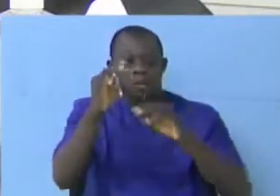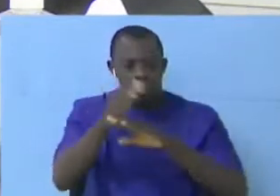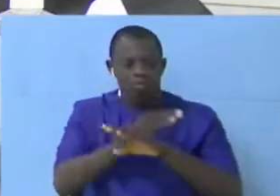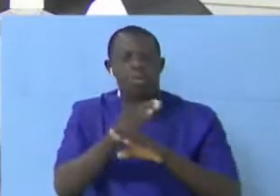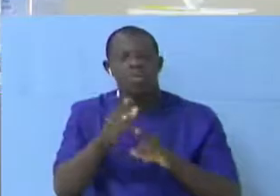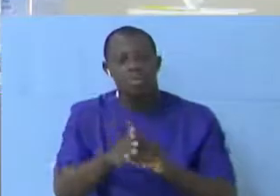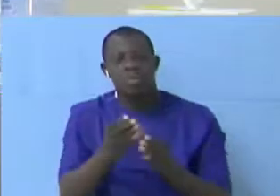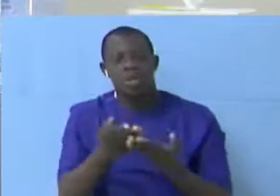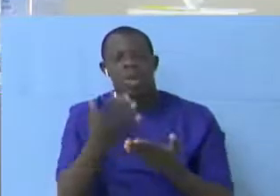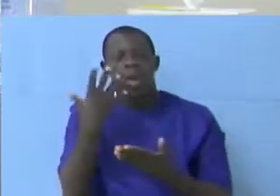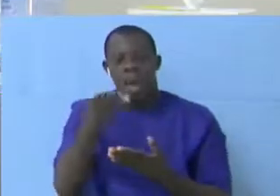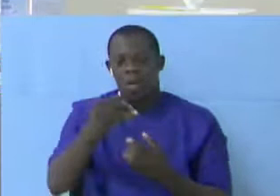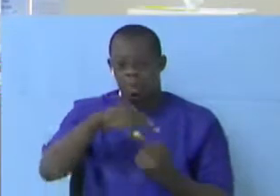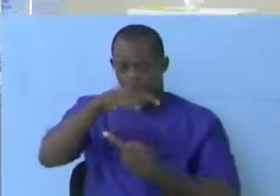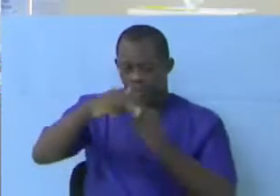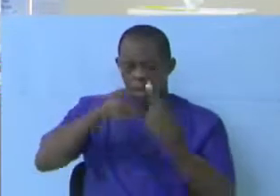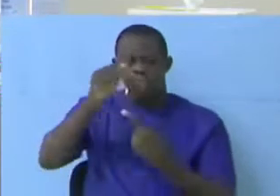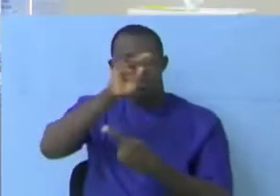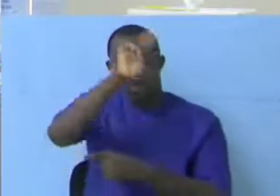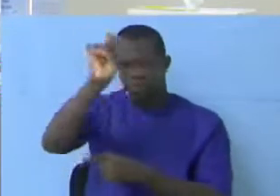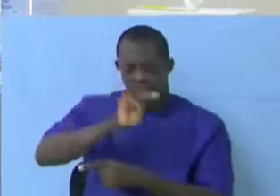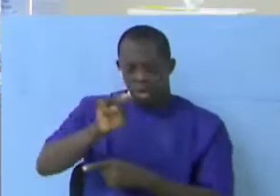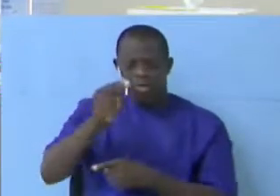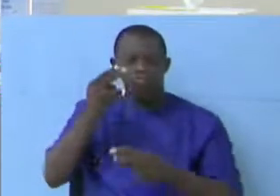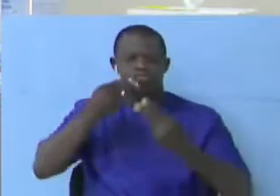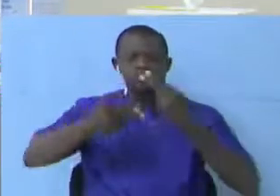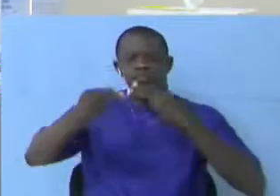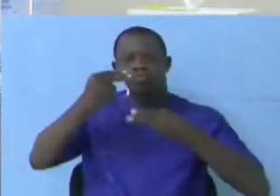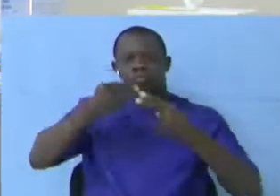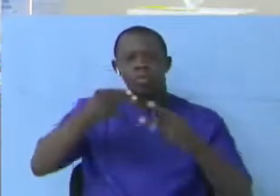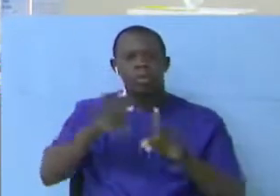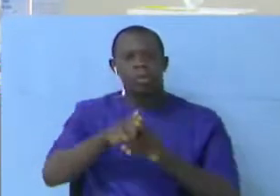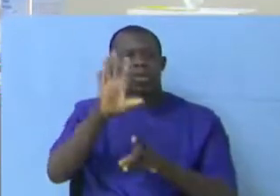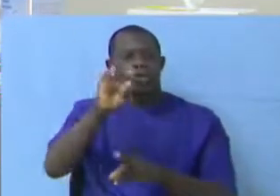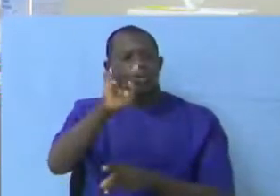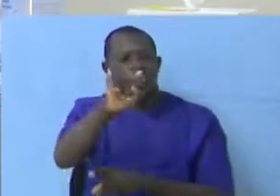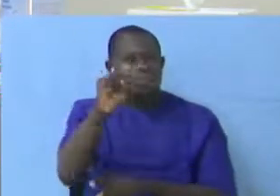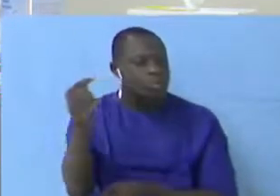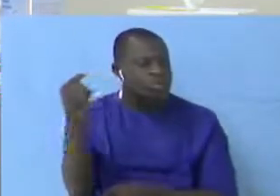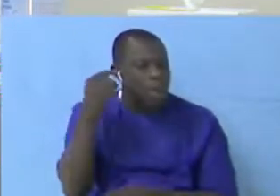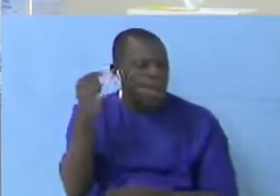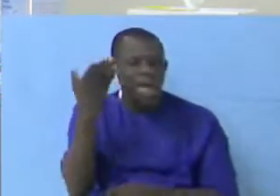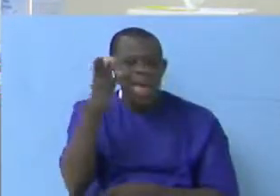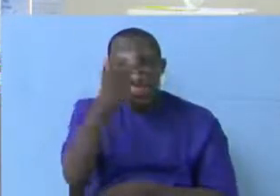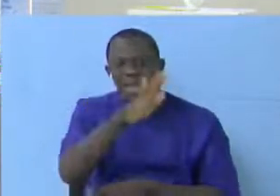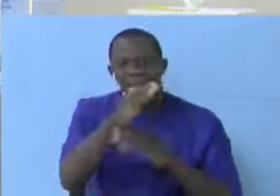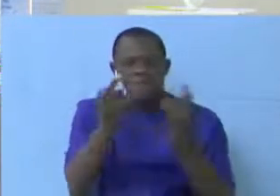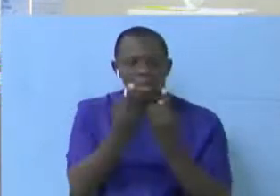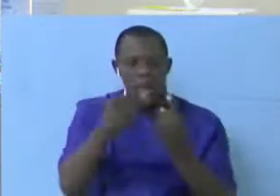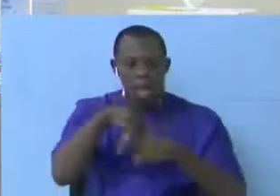But how about in national news? Did you hear anything about this particular case?